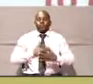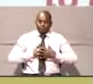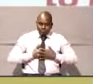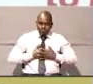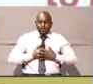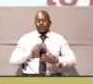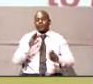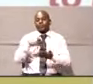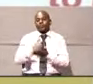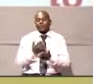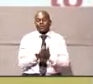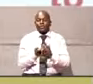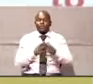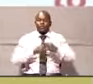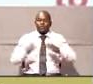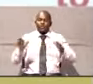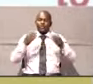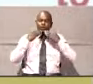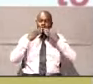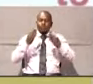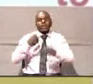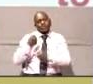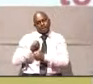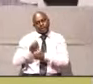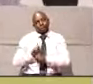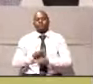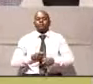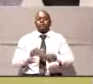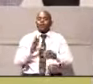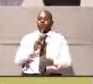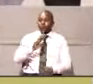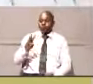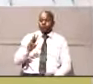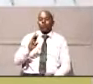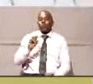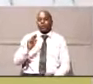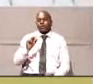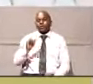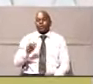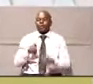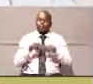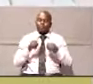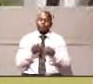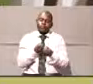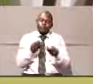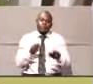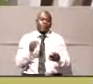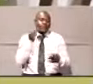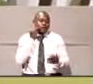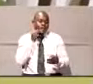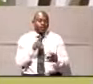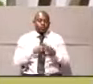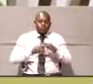the Department of Refugees, we thank you for that effort. West Nile region is hosting 1 million refugees out of the